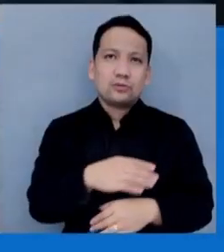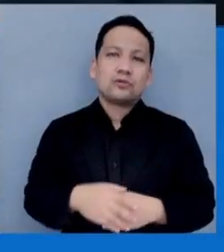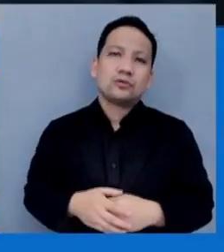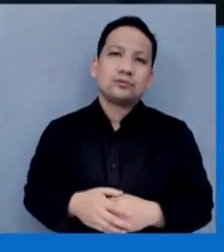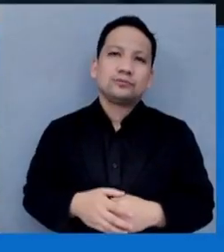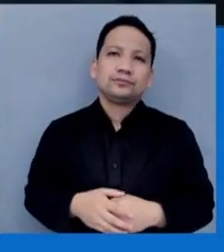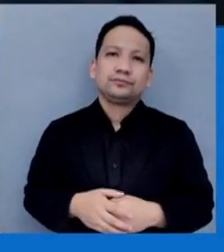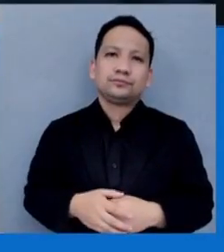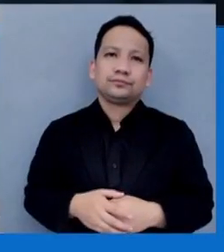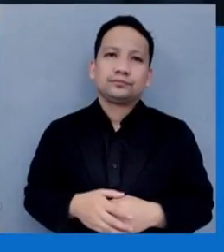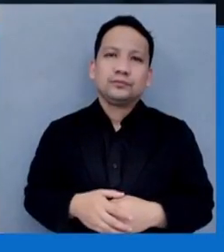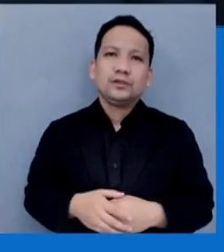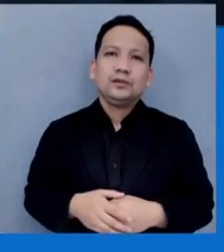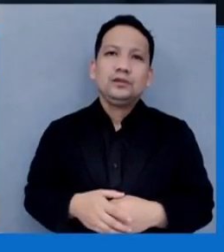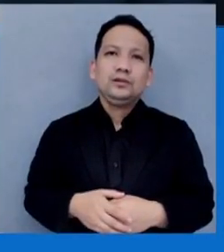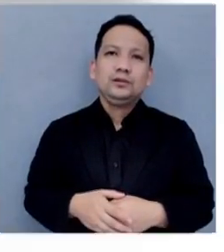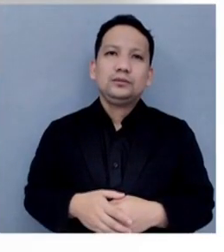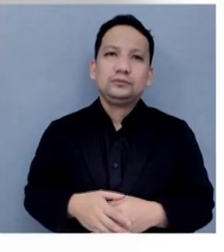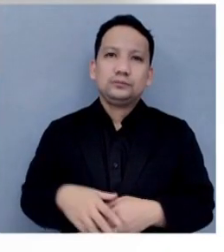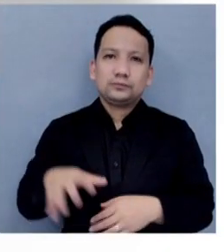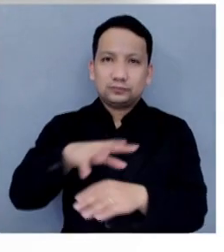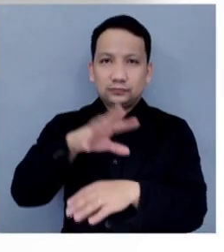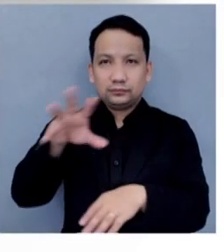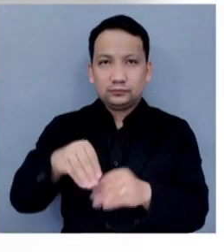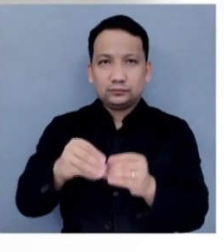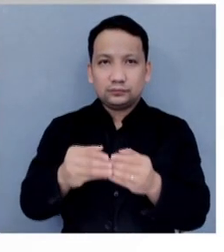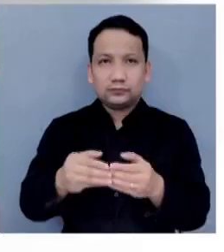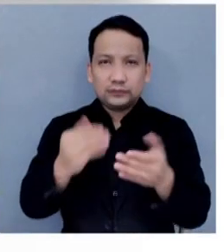Yung proponent sana nito,